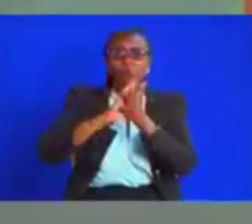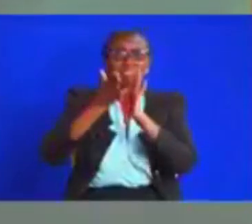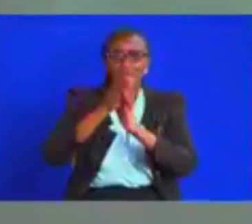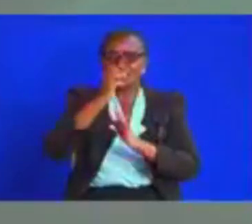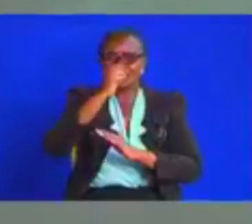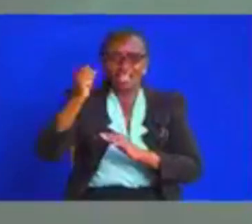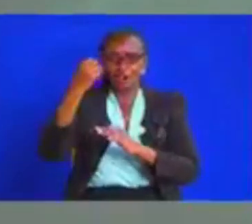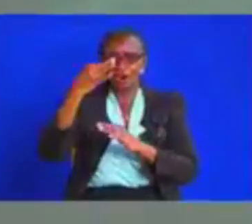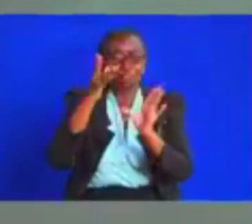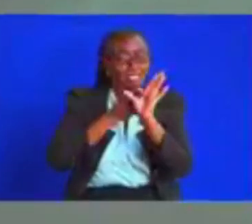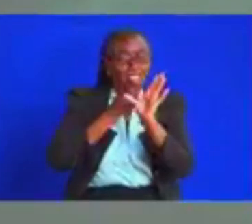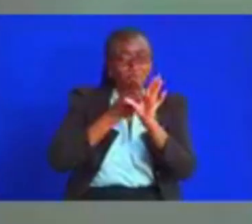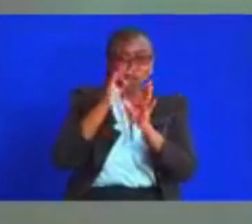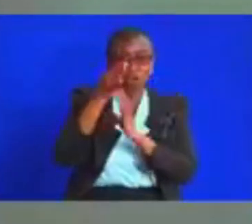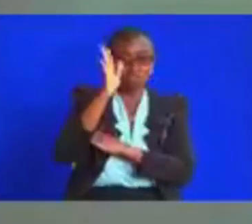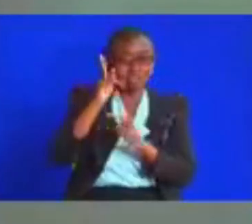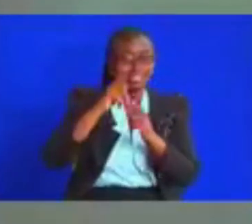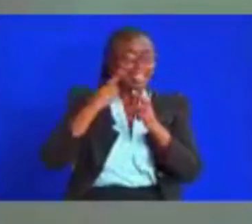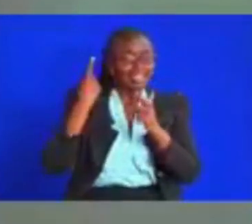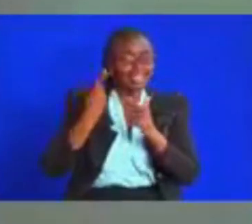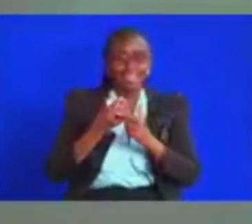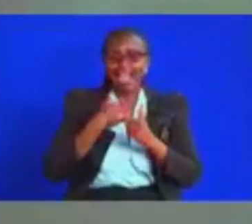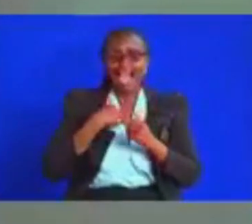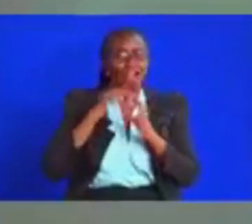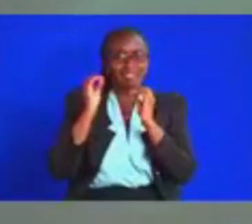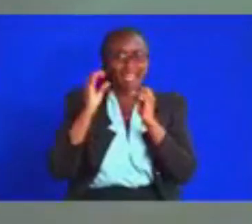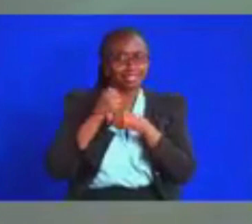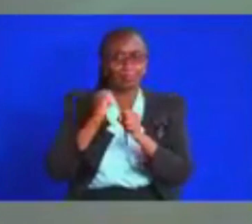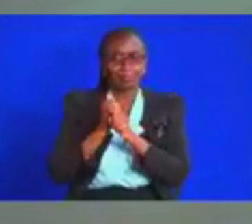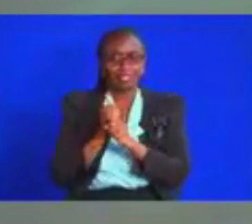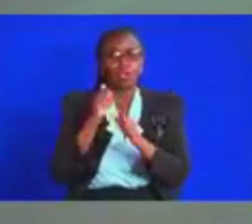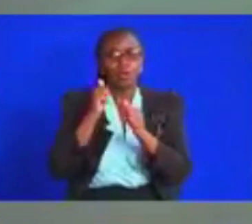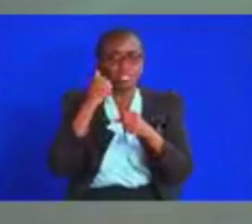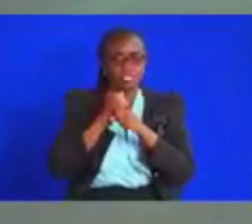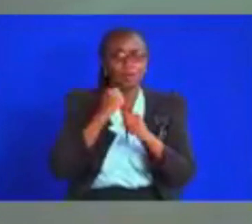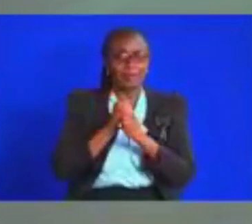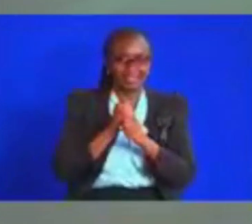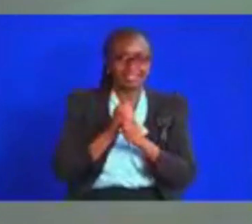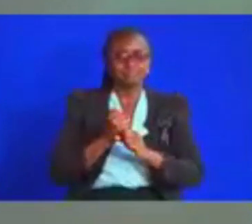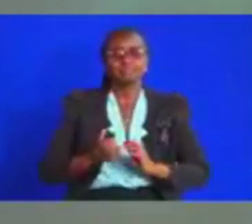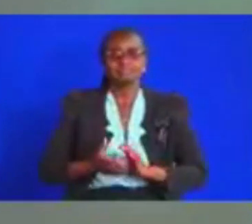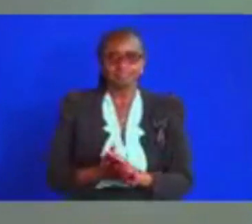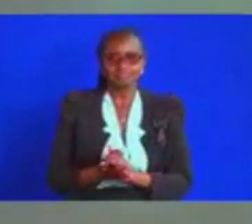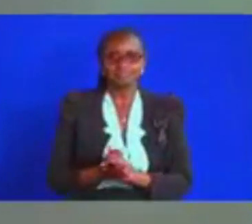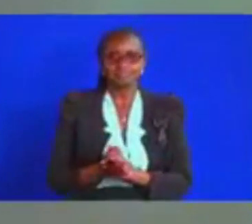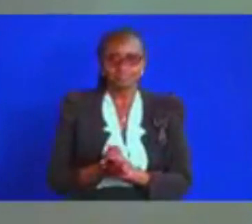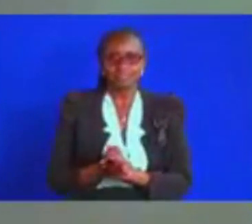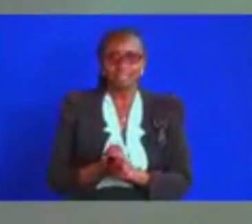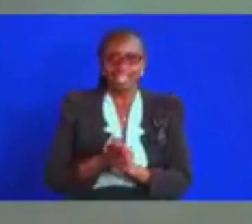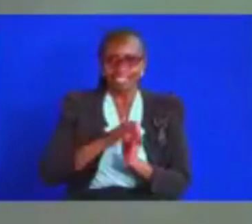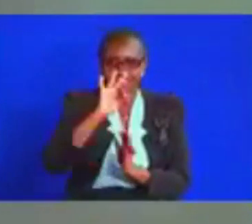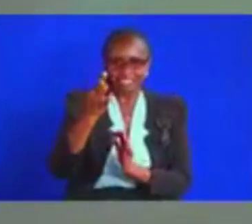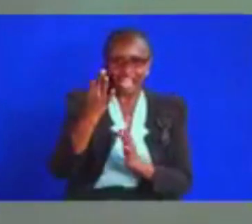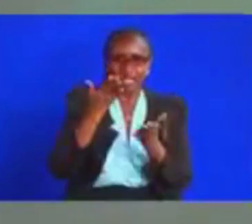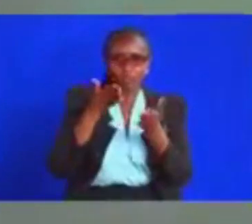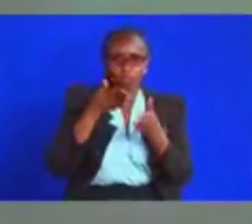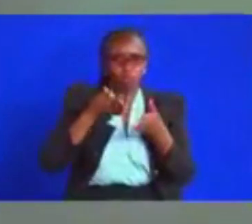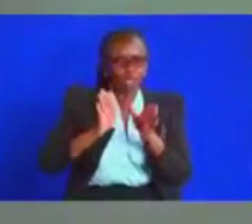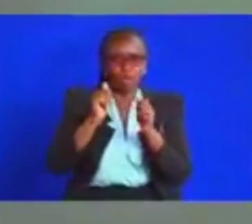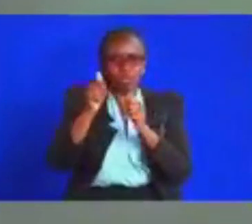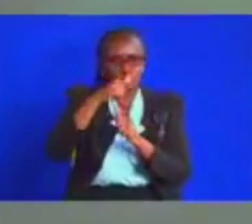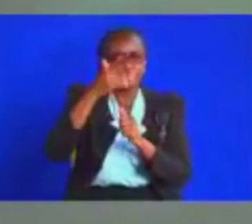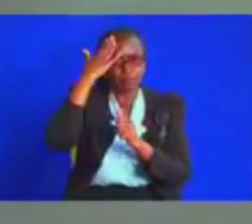his participation, was not anything made that was made. The third way we know